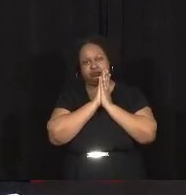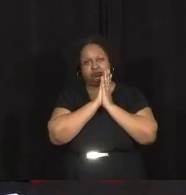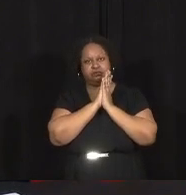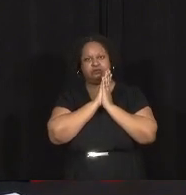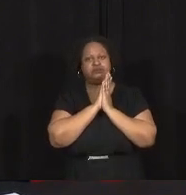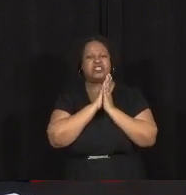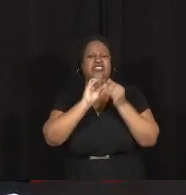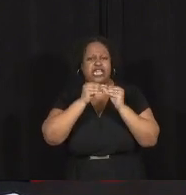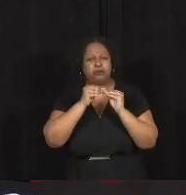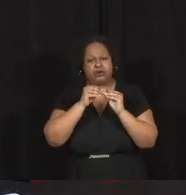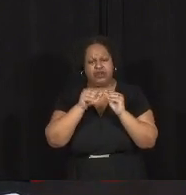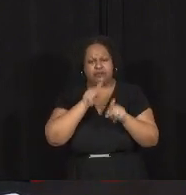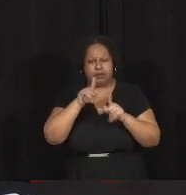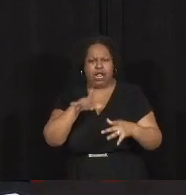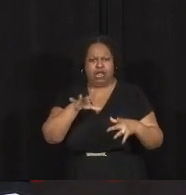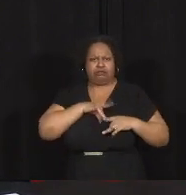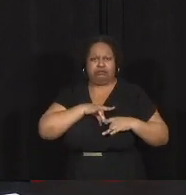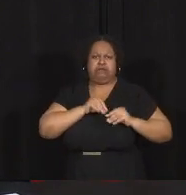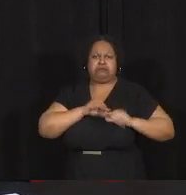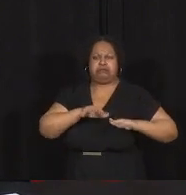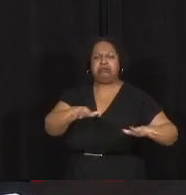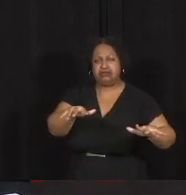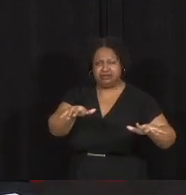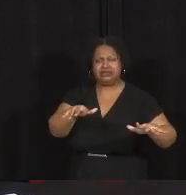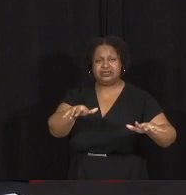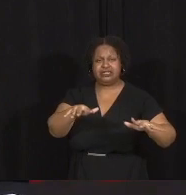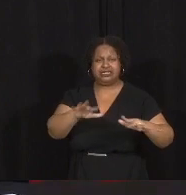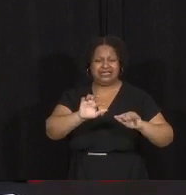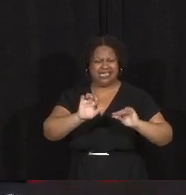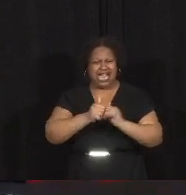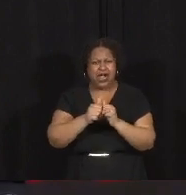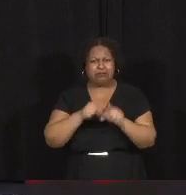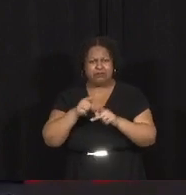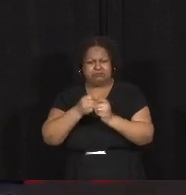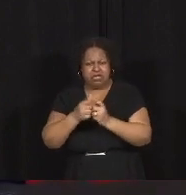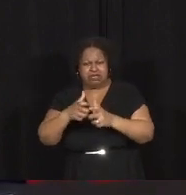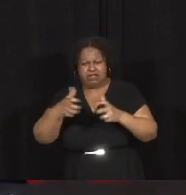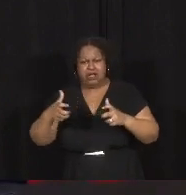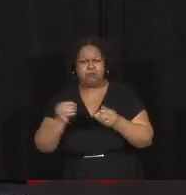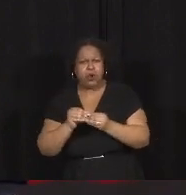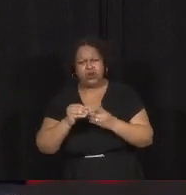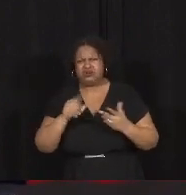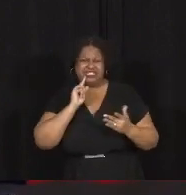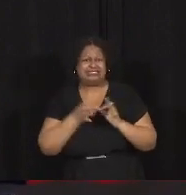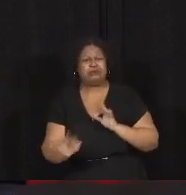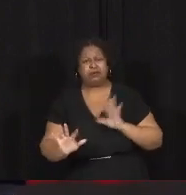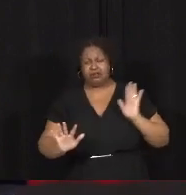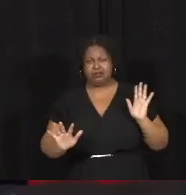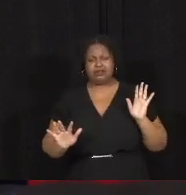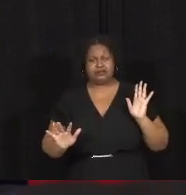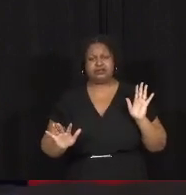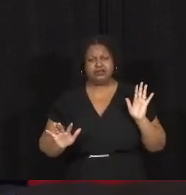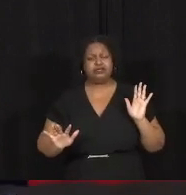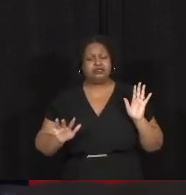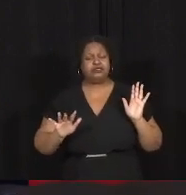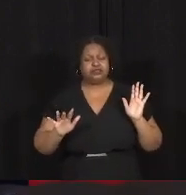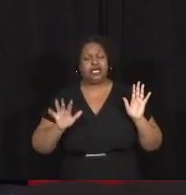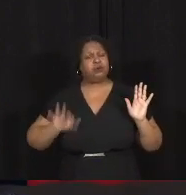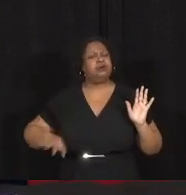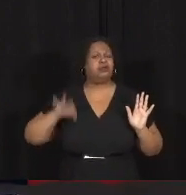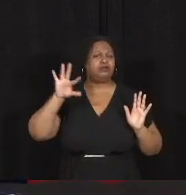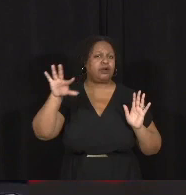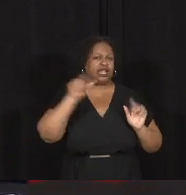And it's actually a lot simpler than it sounds, but it's worth thinking about, because I think it helps us